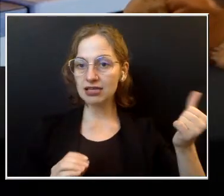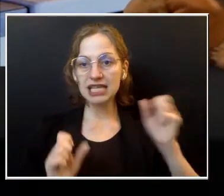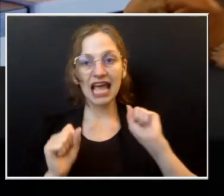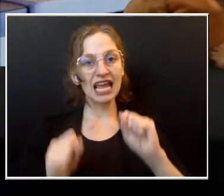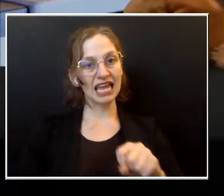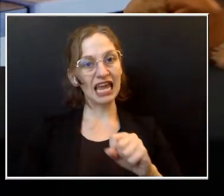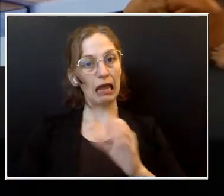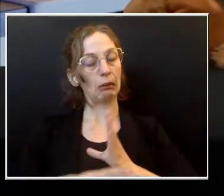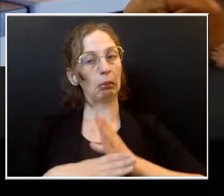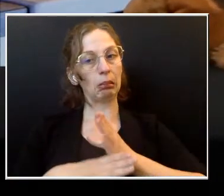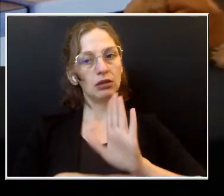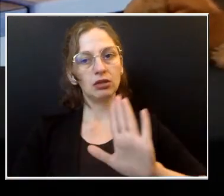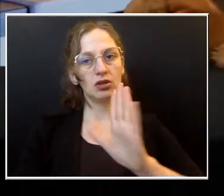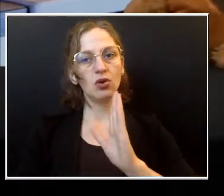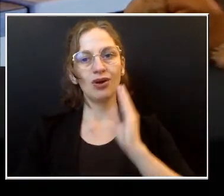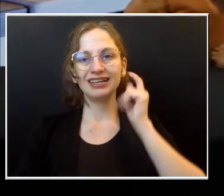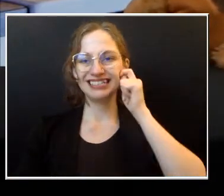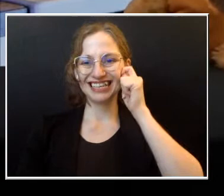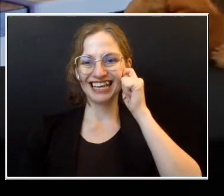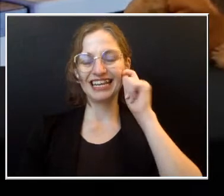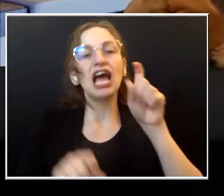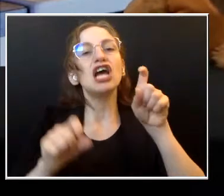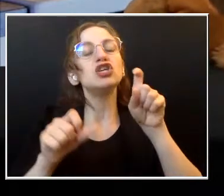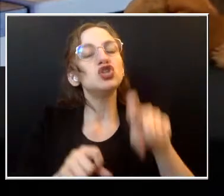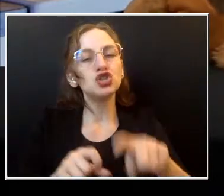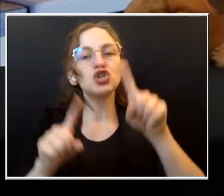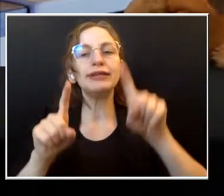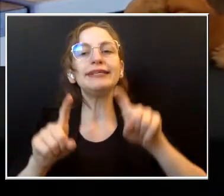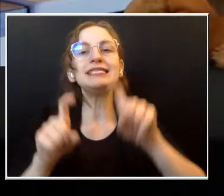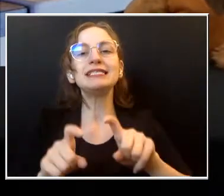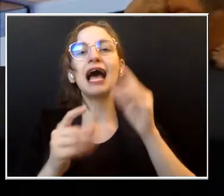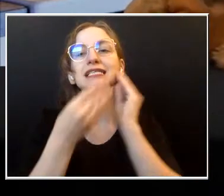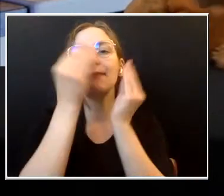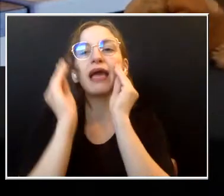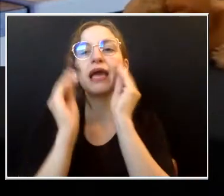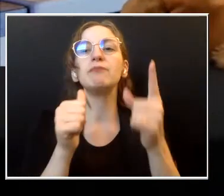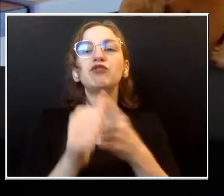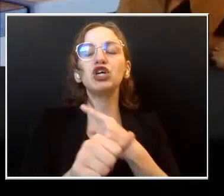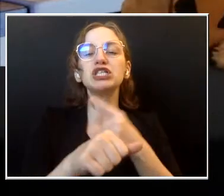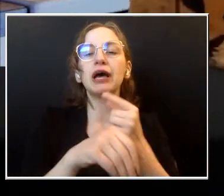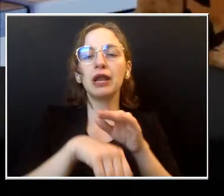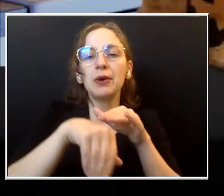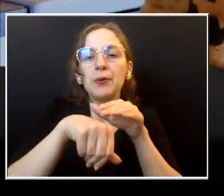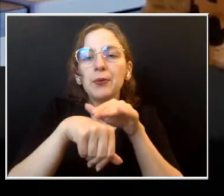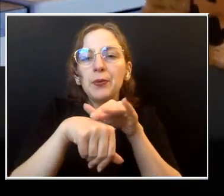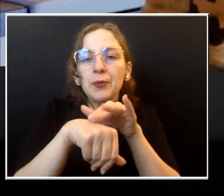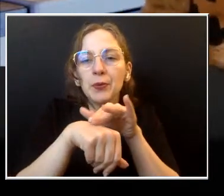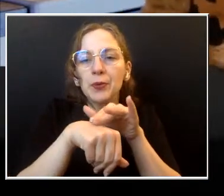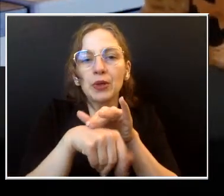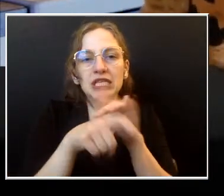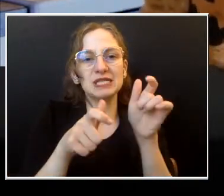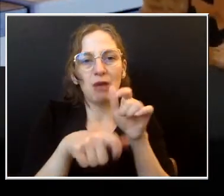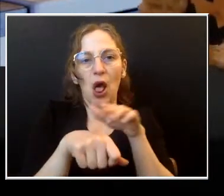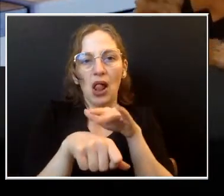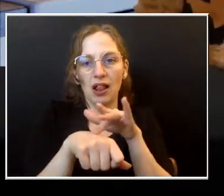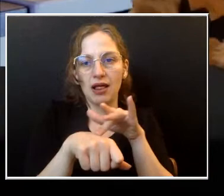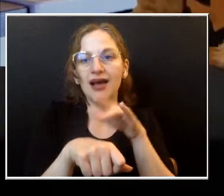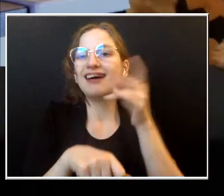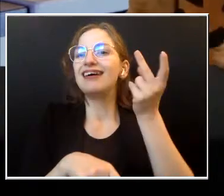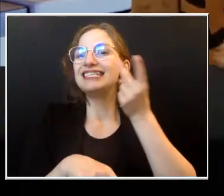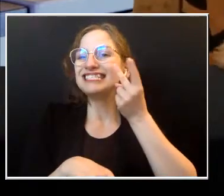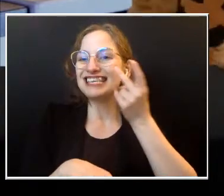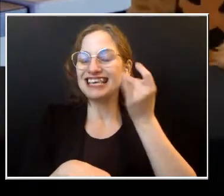makeup first on a small area of skin to see if it itches or makes a red spot. That could mean that your skin is sensitive or allergic to